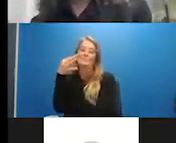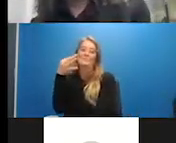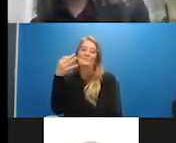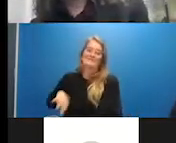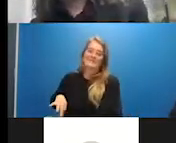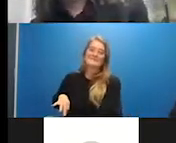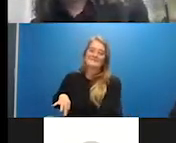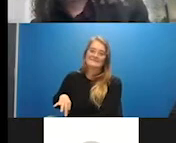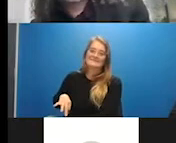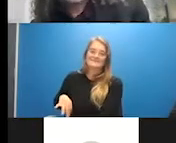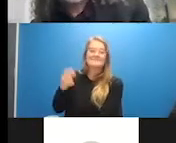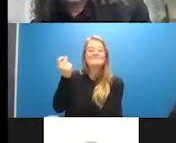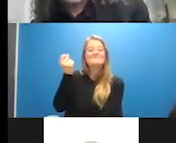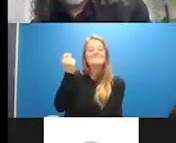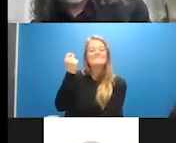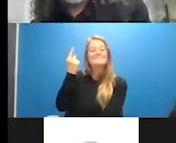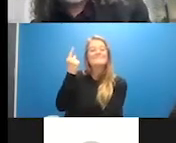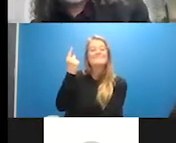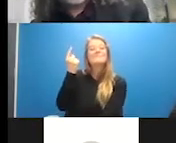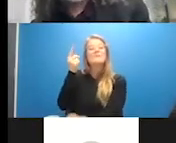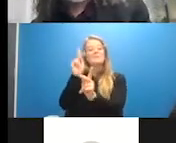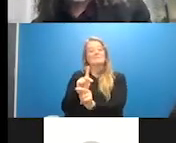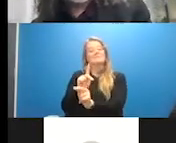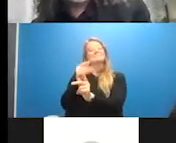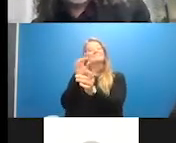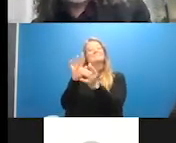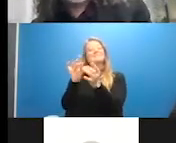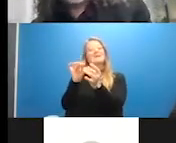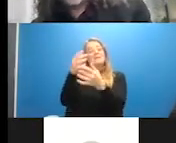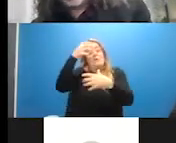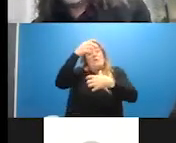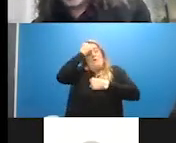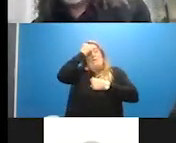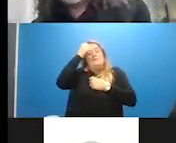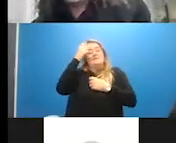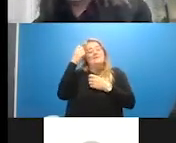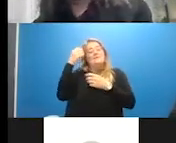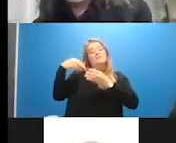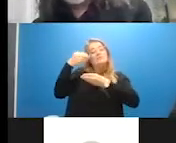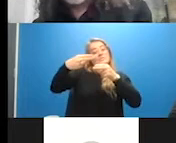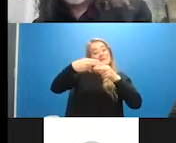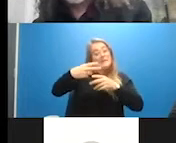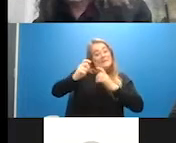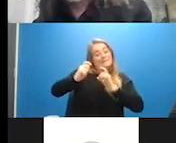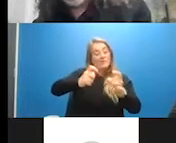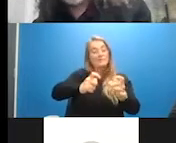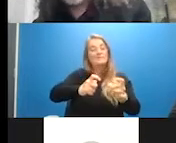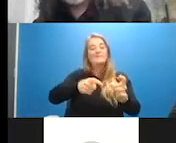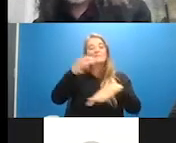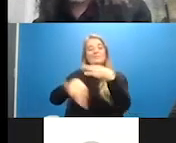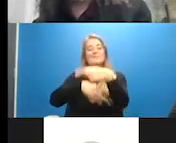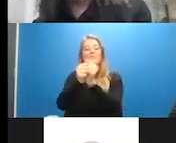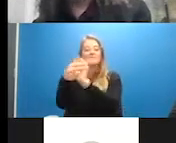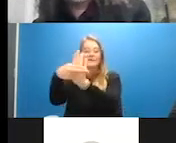Eduardo Duran has pointed out that the colonizer has taken traditional naming ceremonies away from families and replaced it with